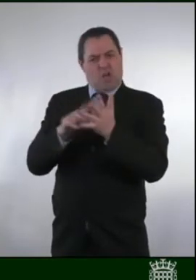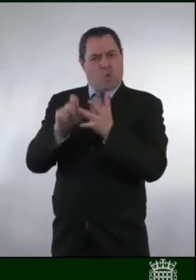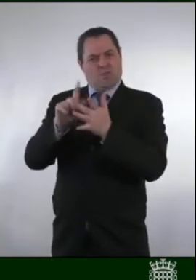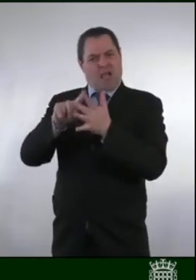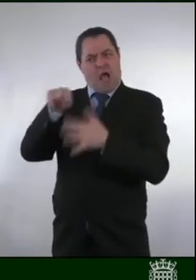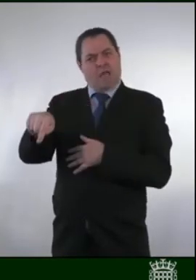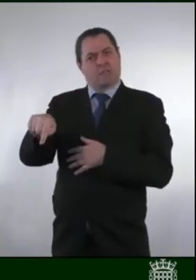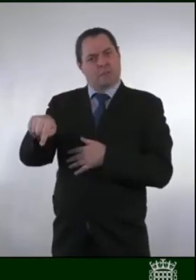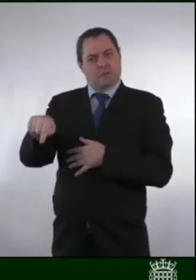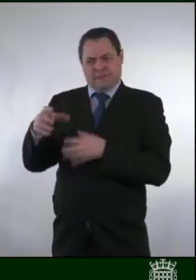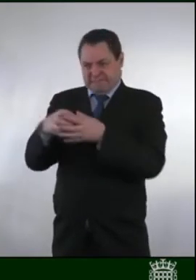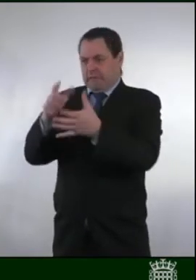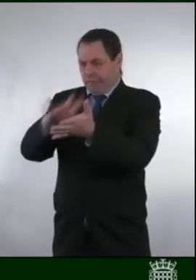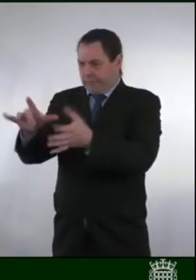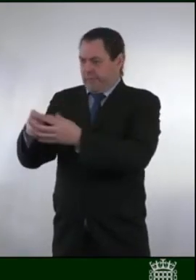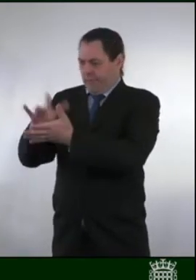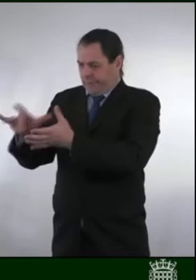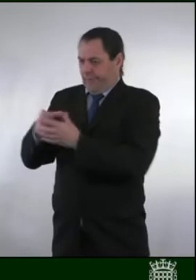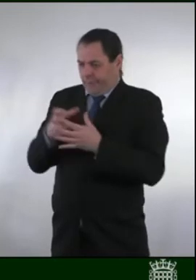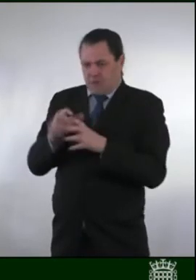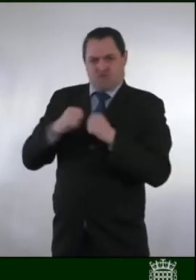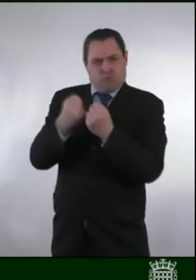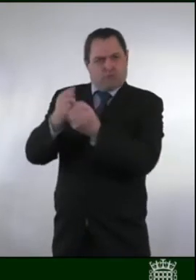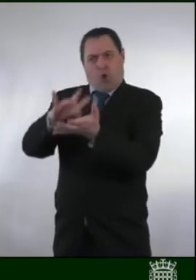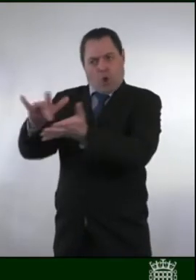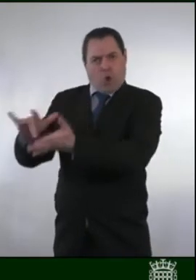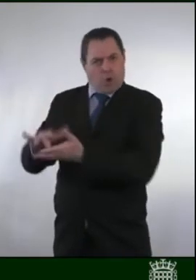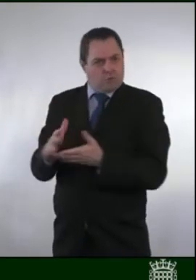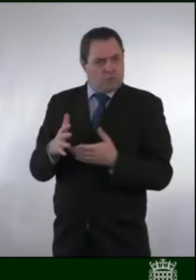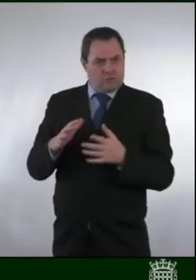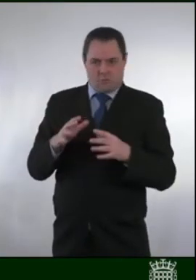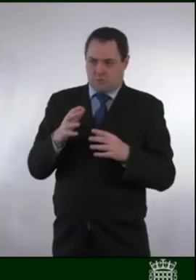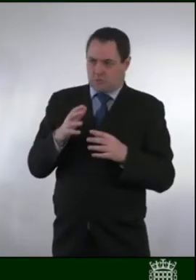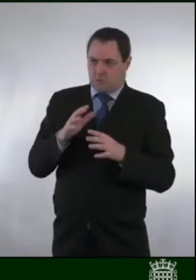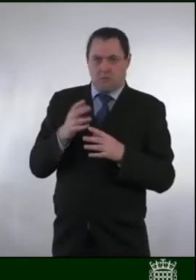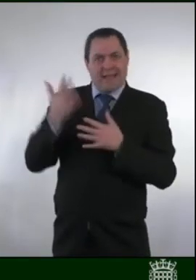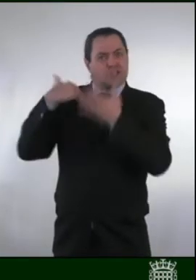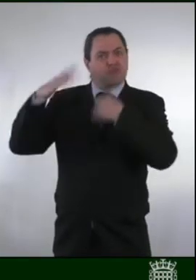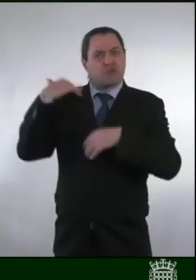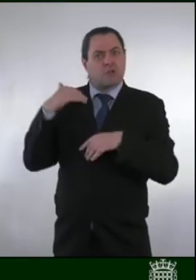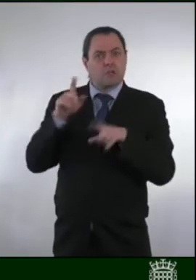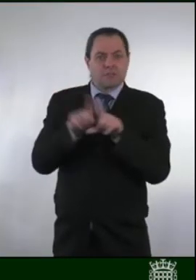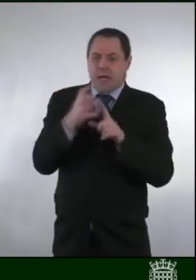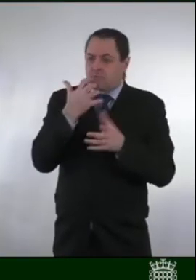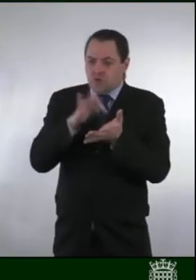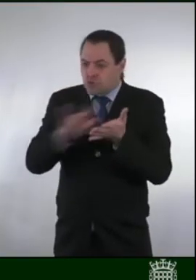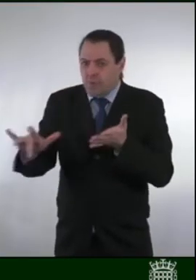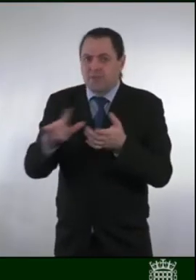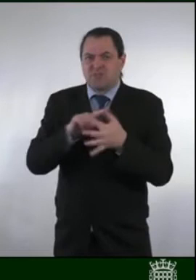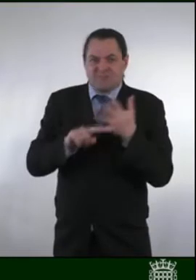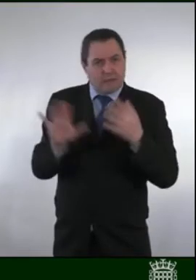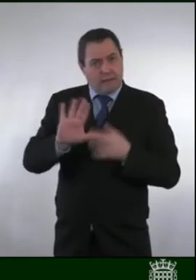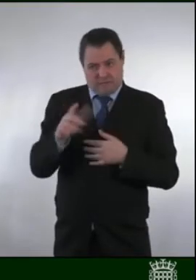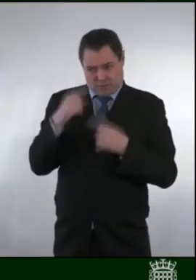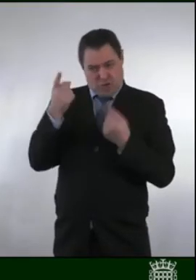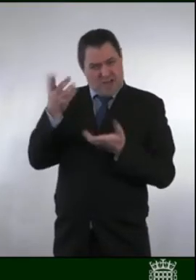world right now. The international community has stood idly by as Uyghur Muslim men, women and children are